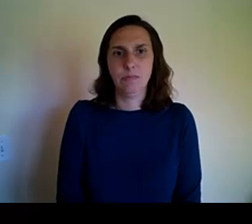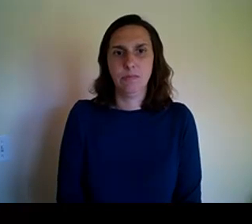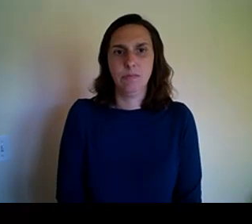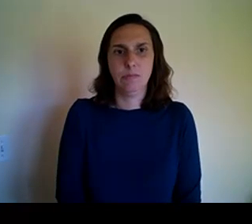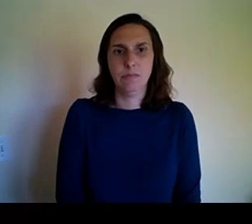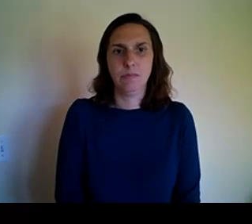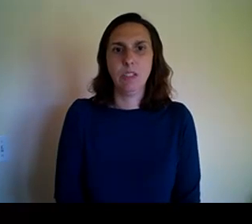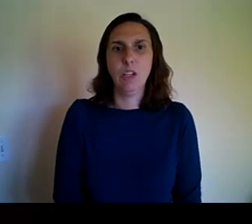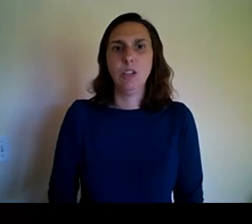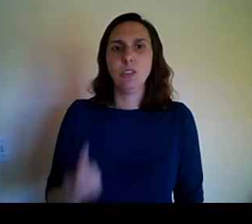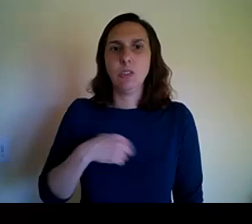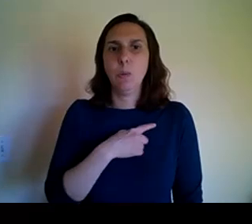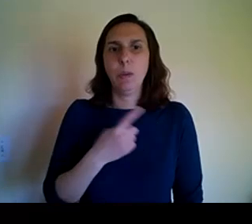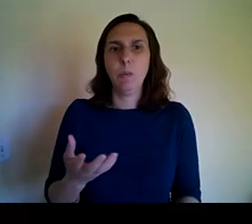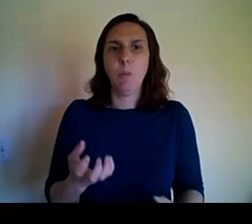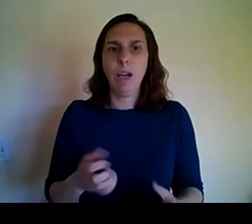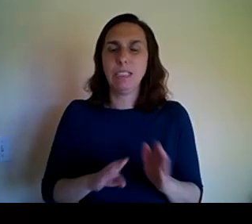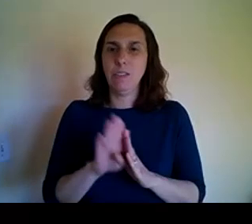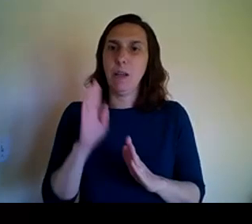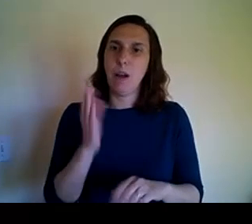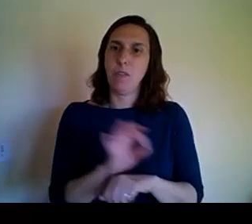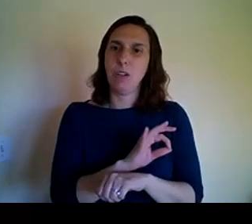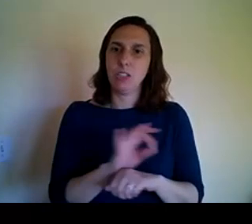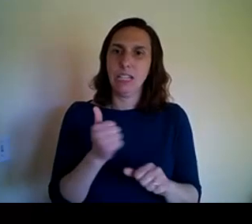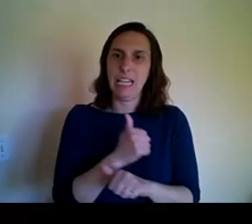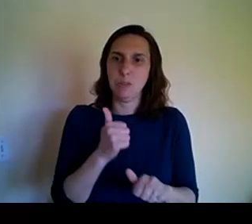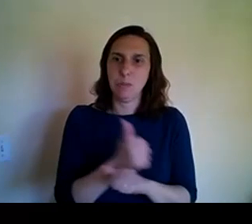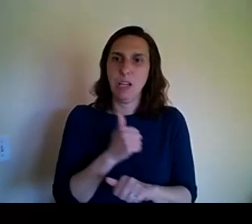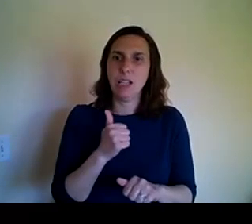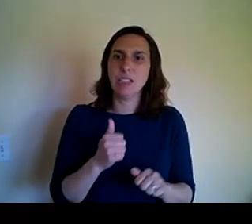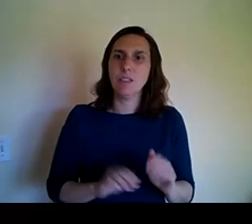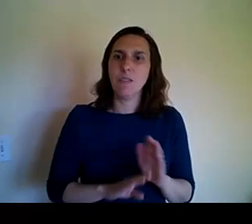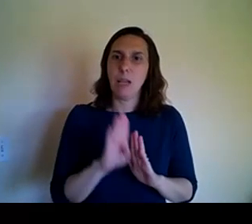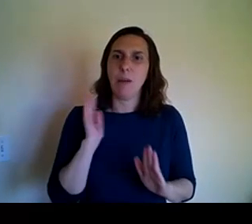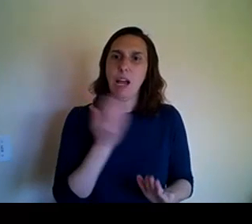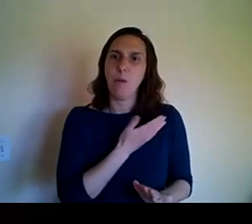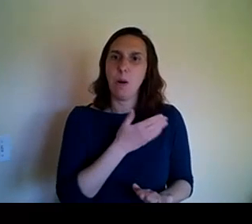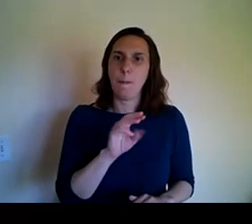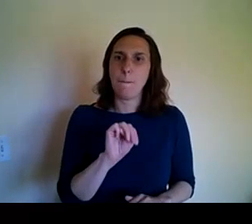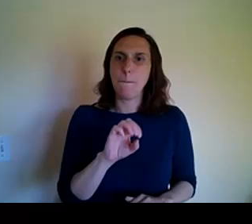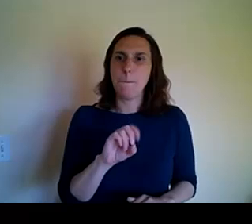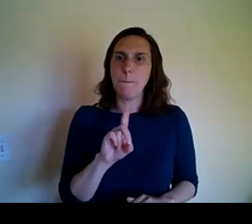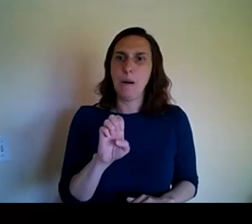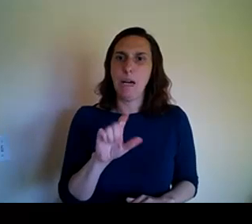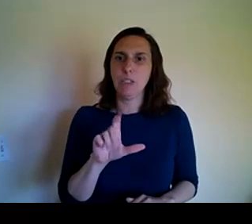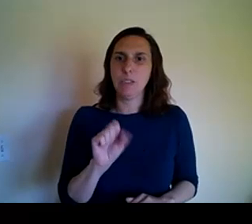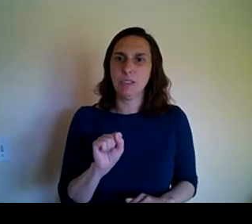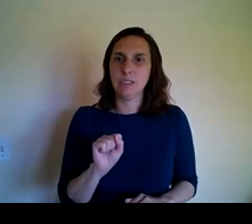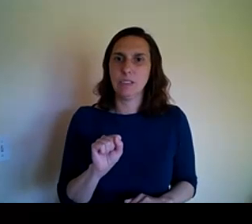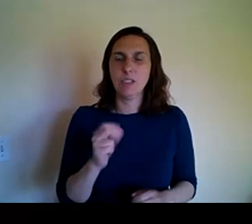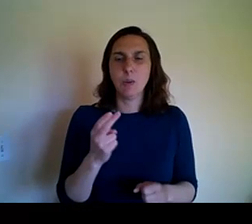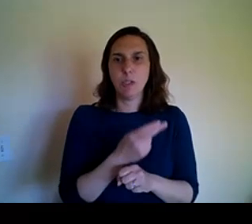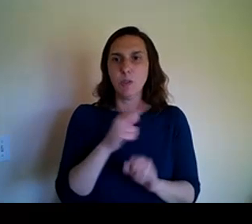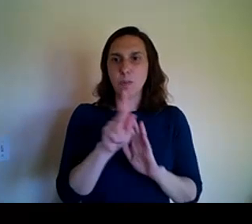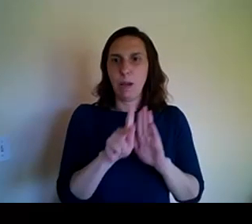function algebra and use it to build some models using these things. So we kind of want to use these properties to help us